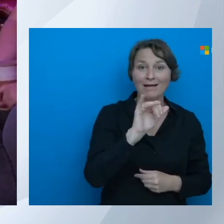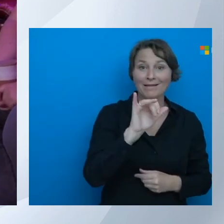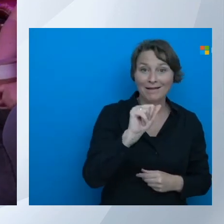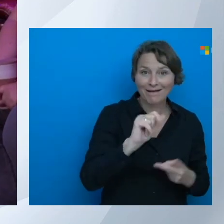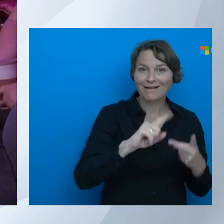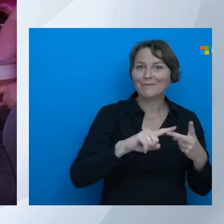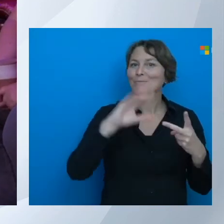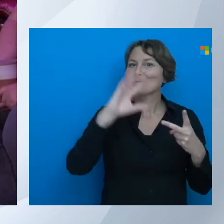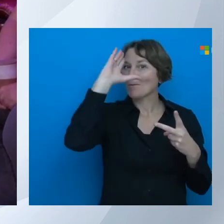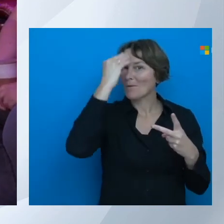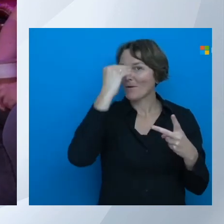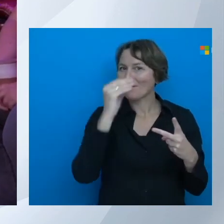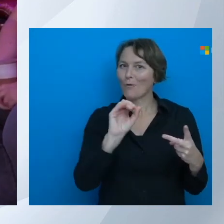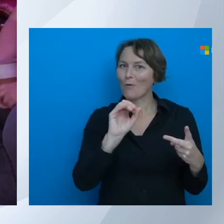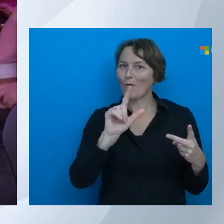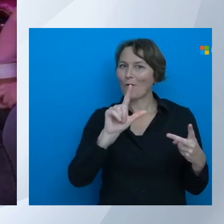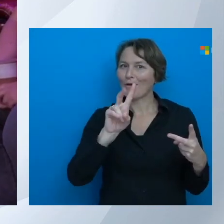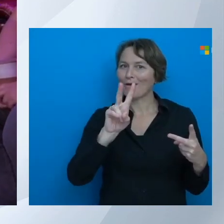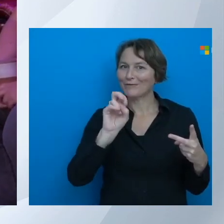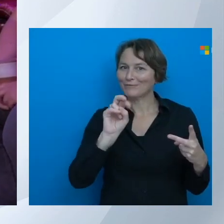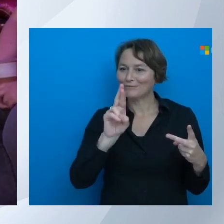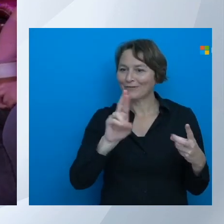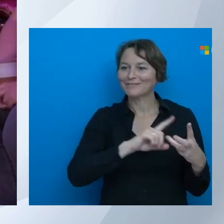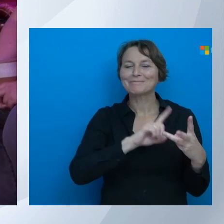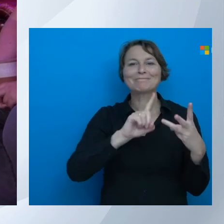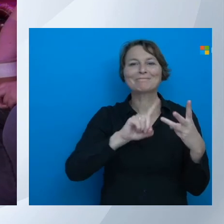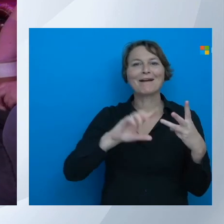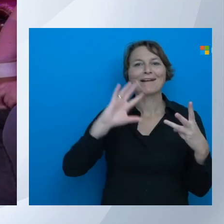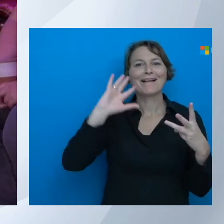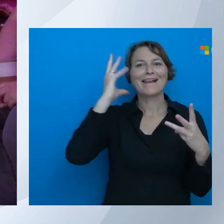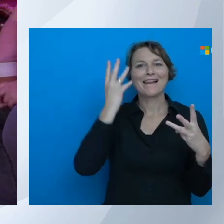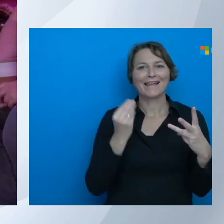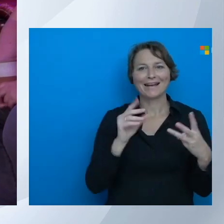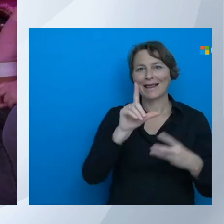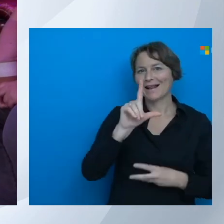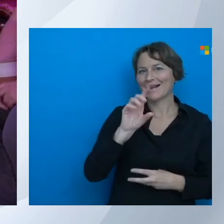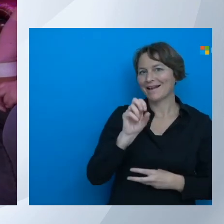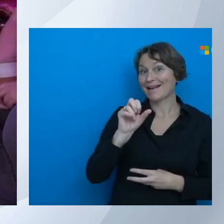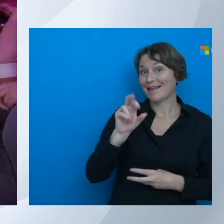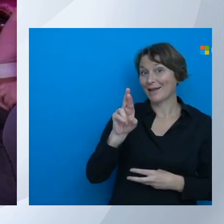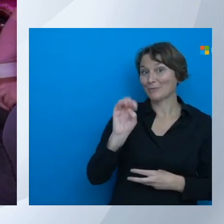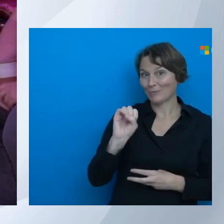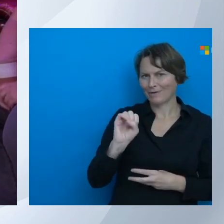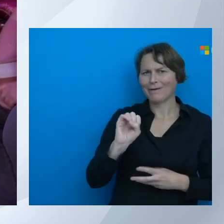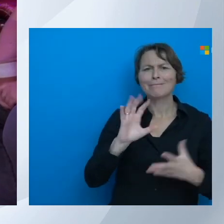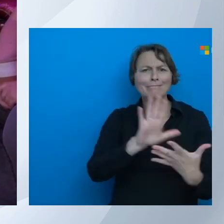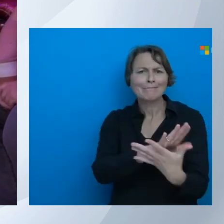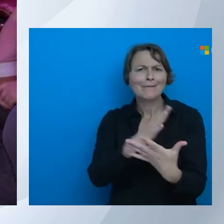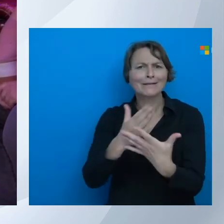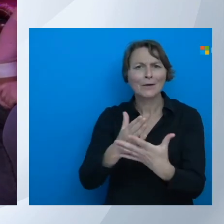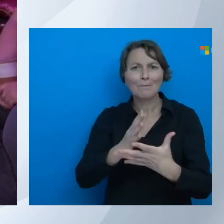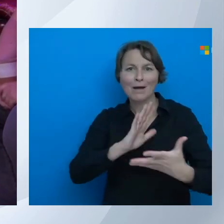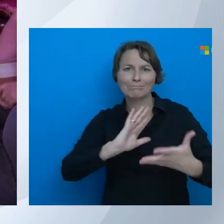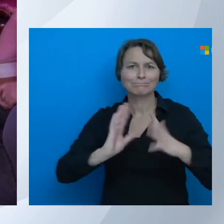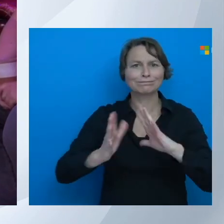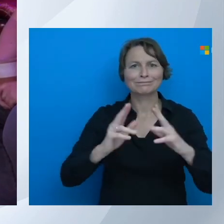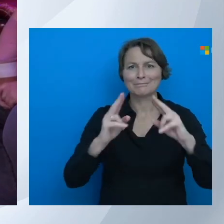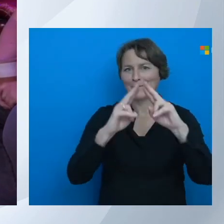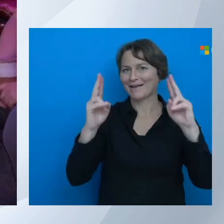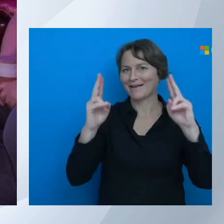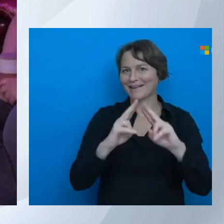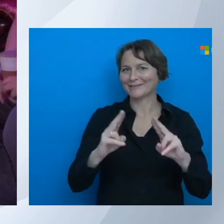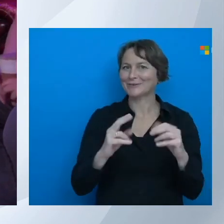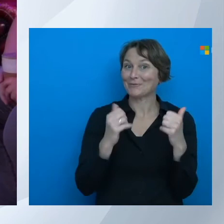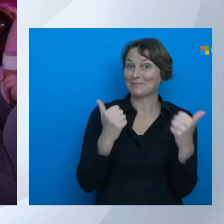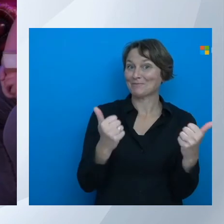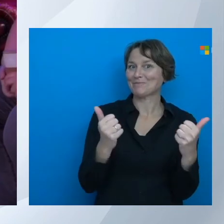And well, they will be interpreting into International Sign Language. So for us, yeah. That's amazing. That's great. Yeah,